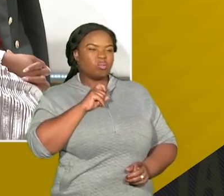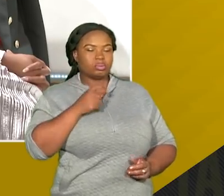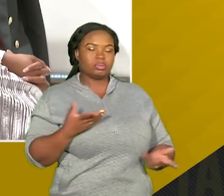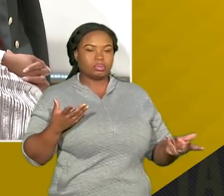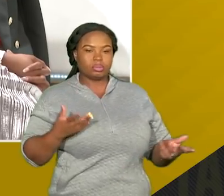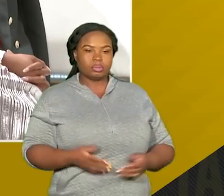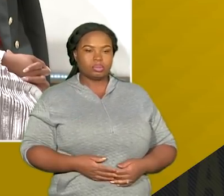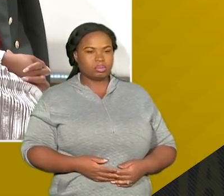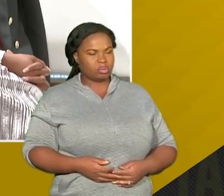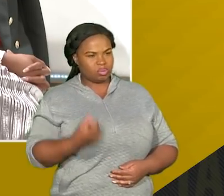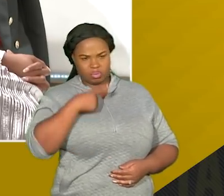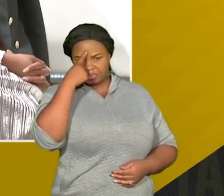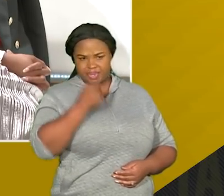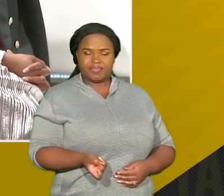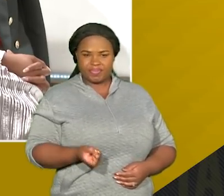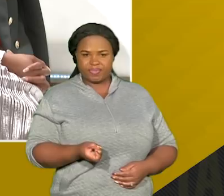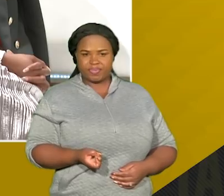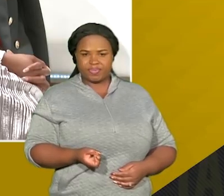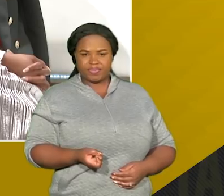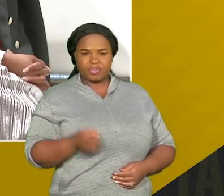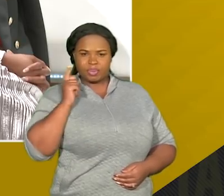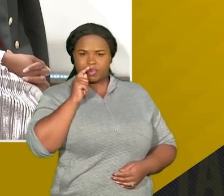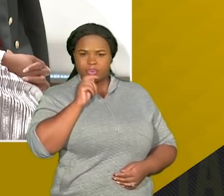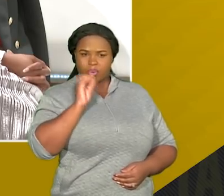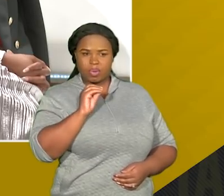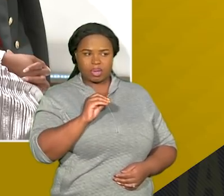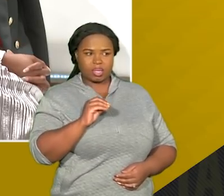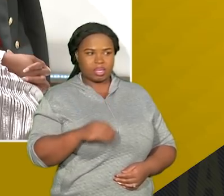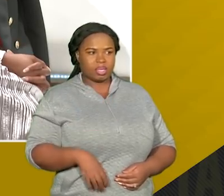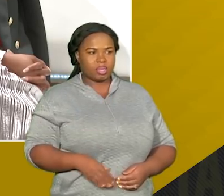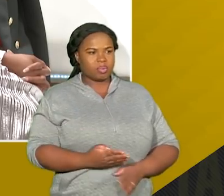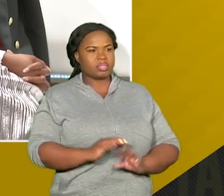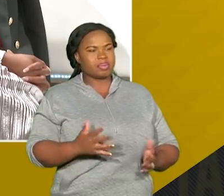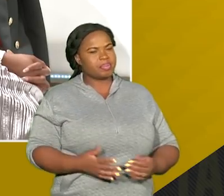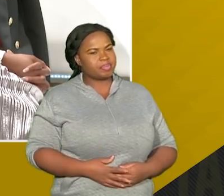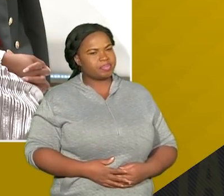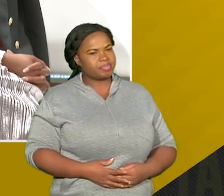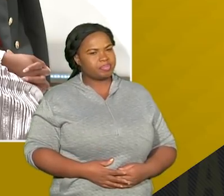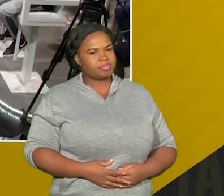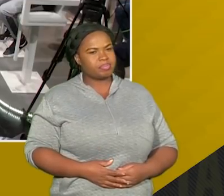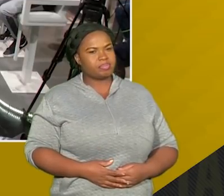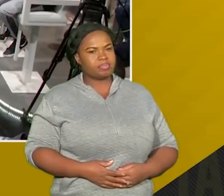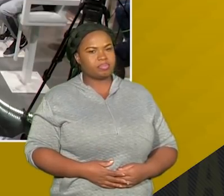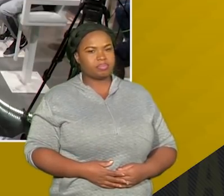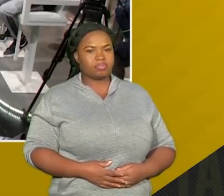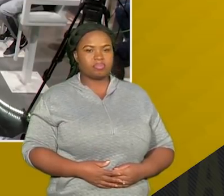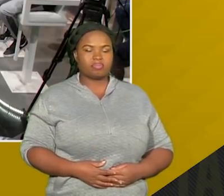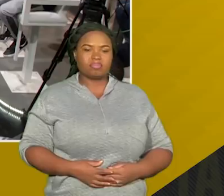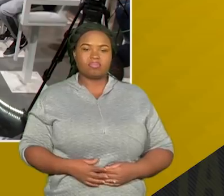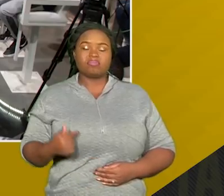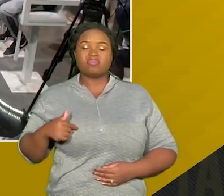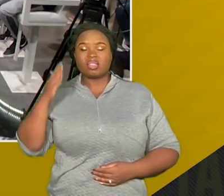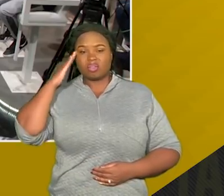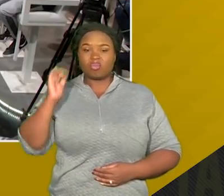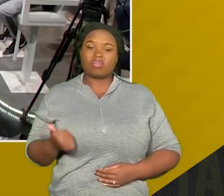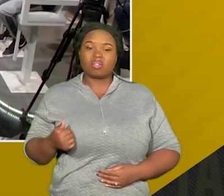emphakathini. Gogo, when we are kholela ekuthenini into ukuthakathi ikhona and isebenza kanjani uma kuthi uyayazi? Ngiyayazi ngoba umntwana